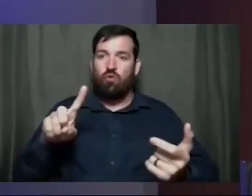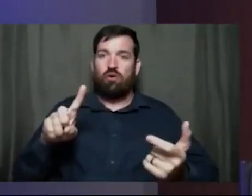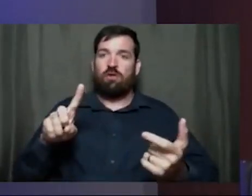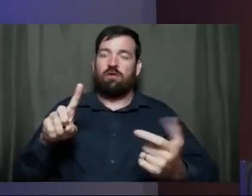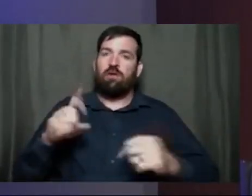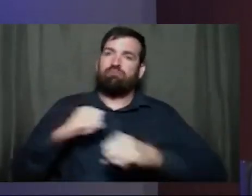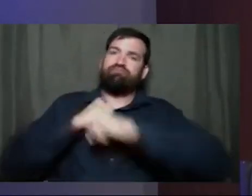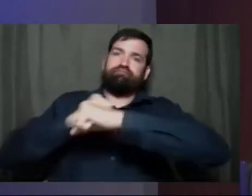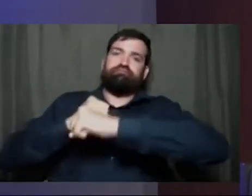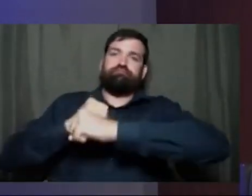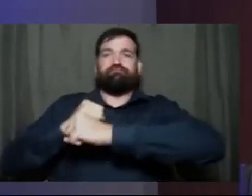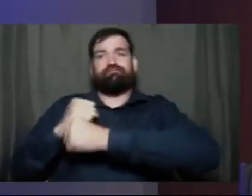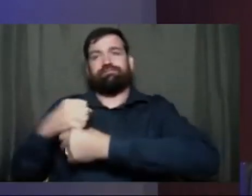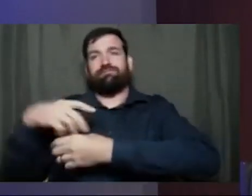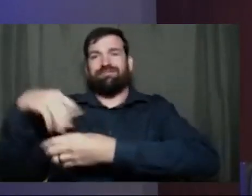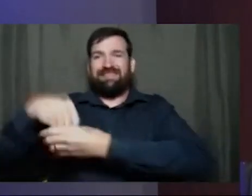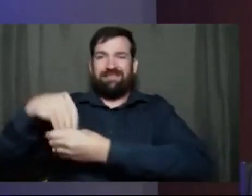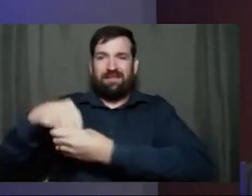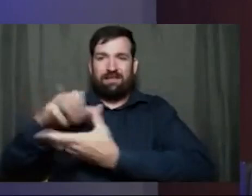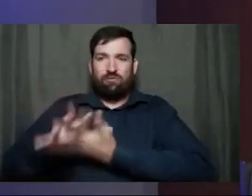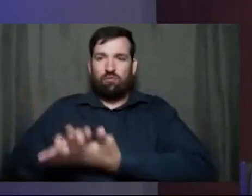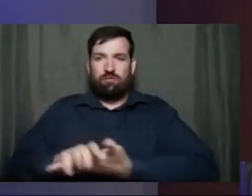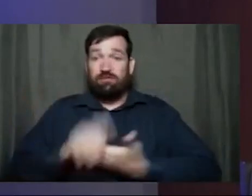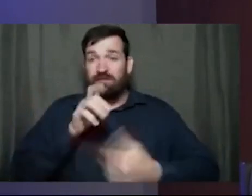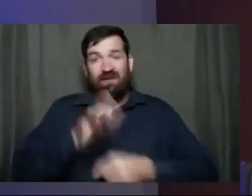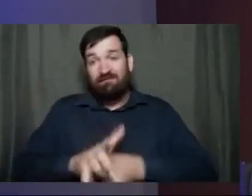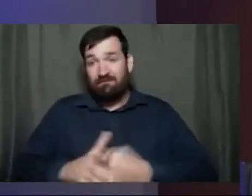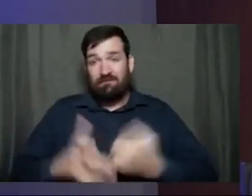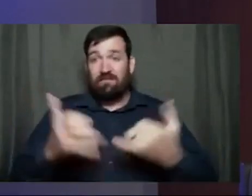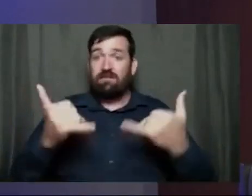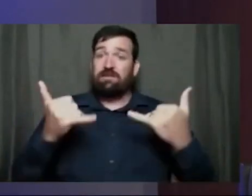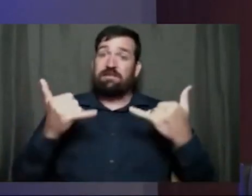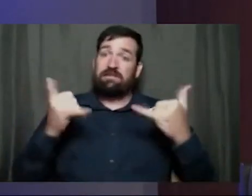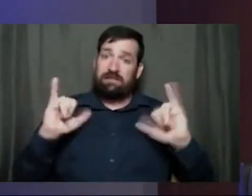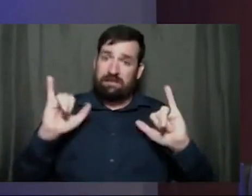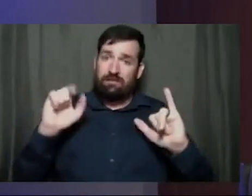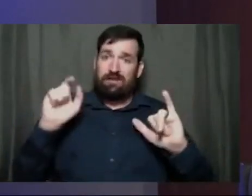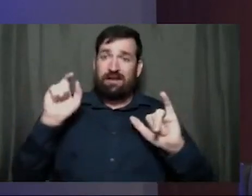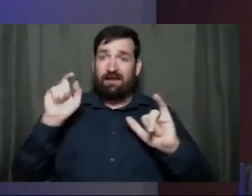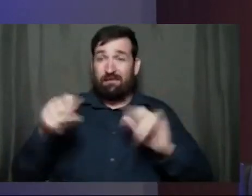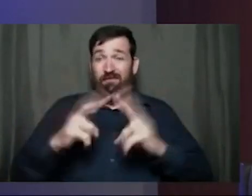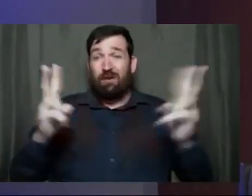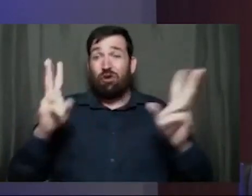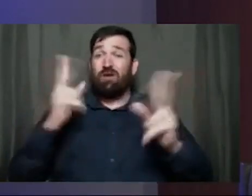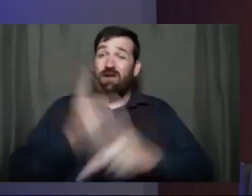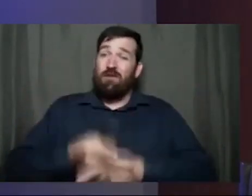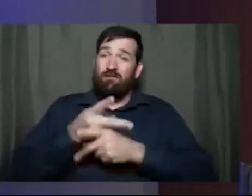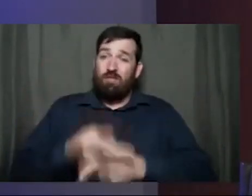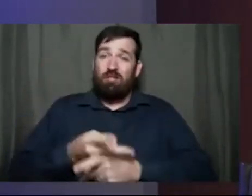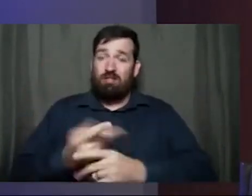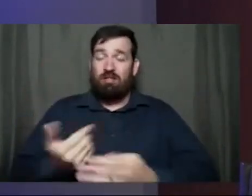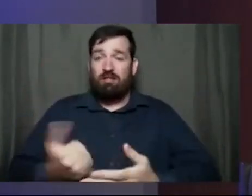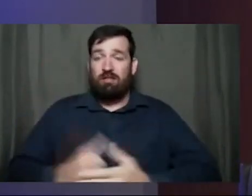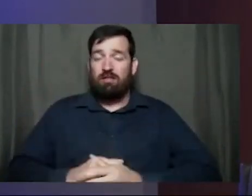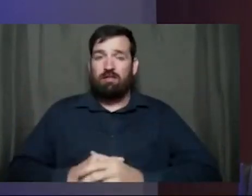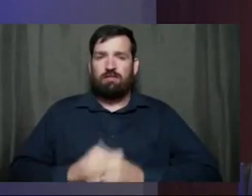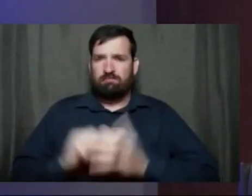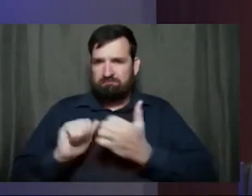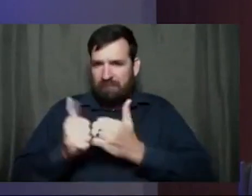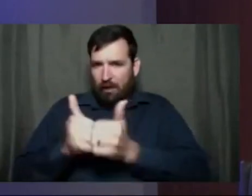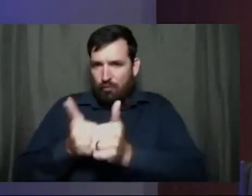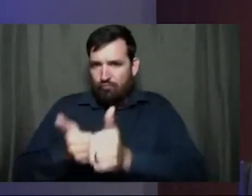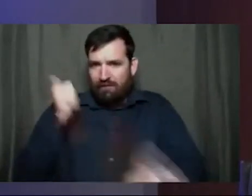of that school. So I think that we still need to be very careful about what are we doing to prevent that disease from entering the